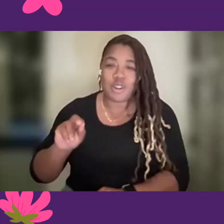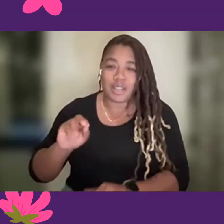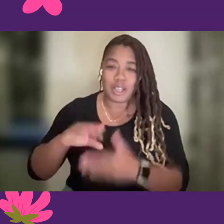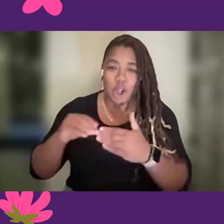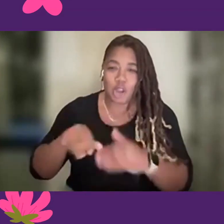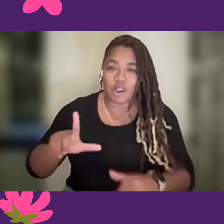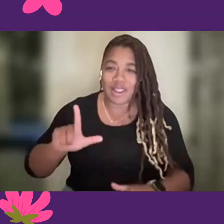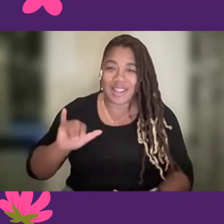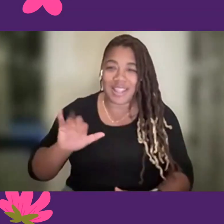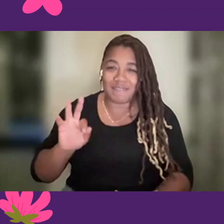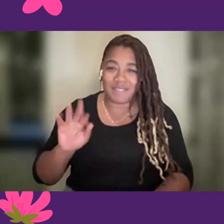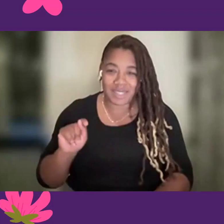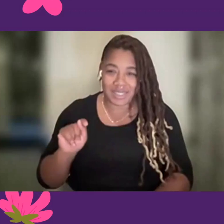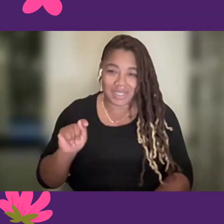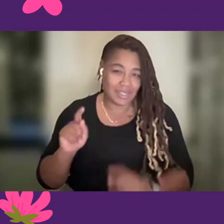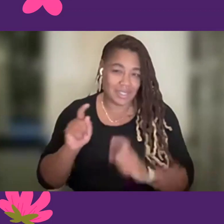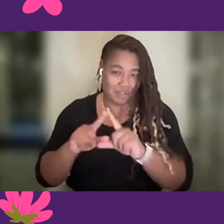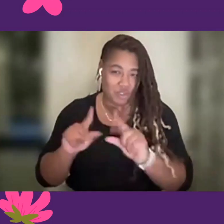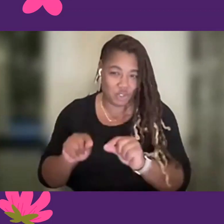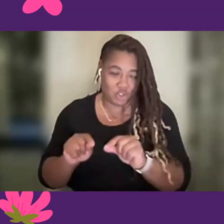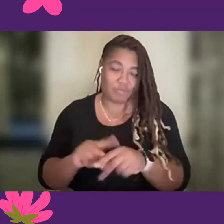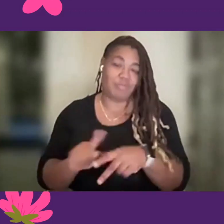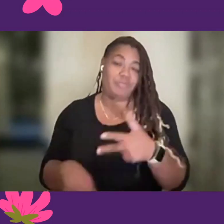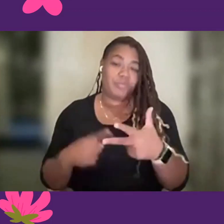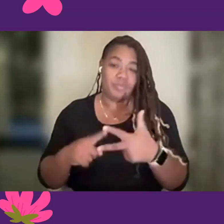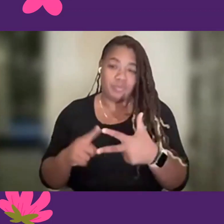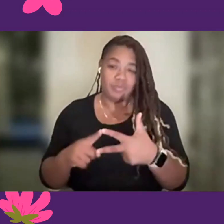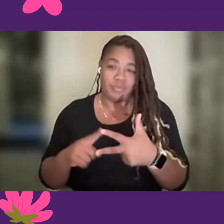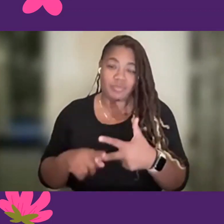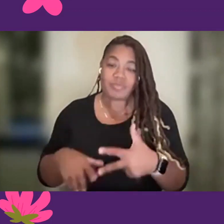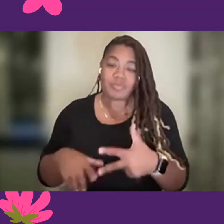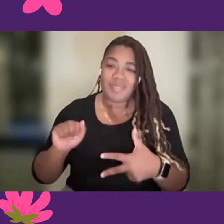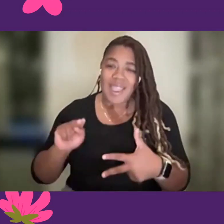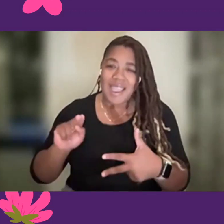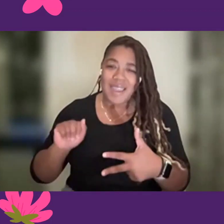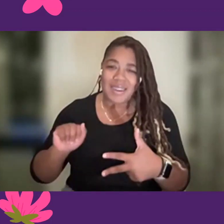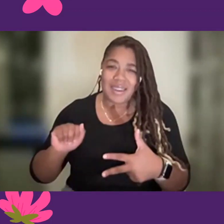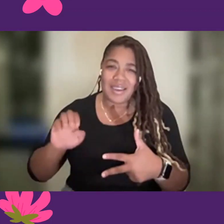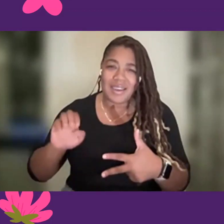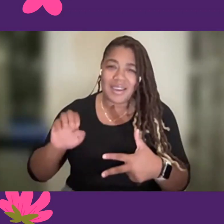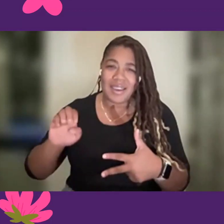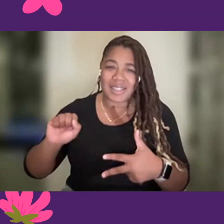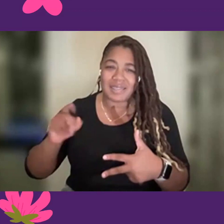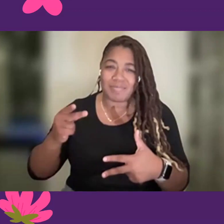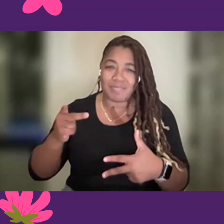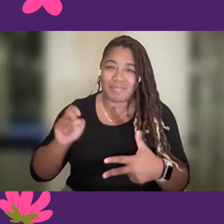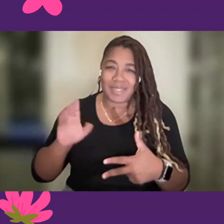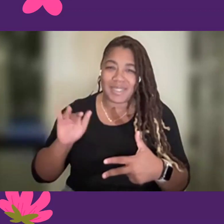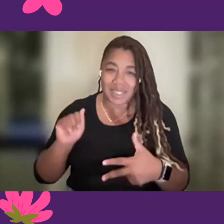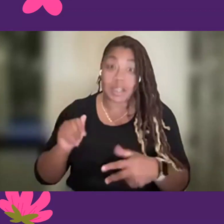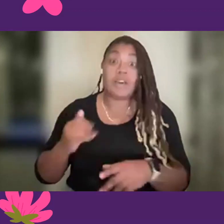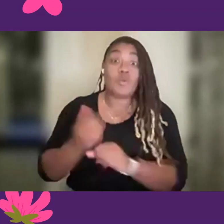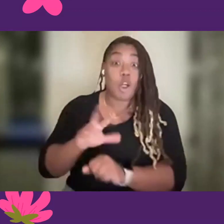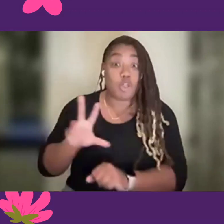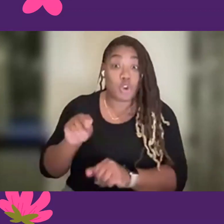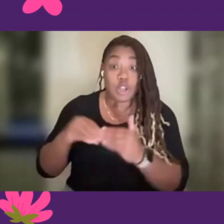Sharon. To Anna Espisha, a $30 Aerie gift card.